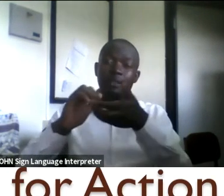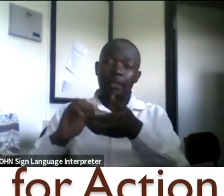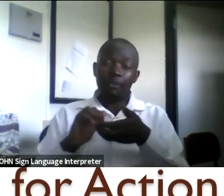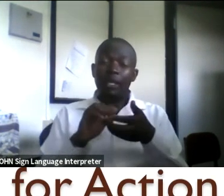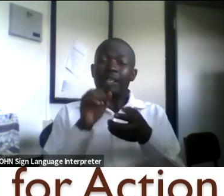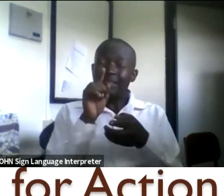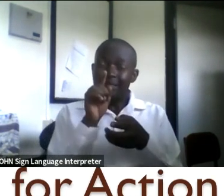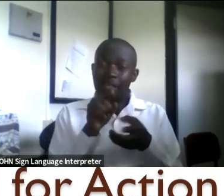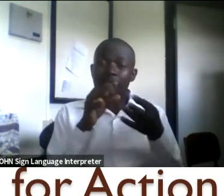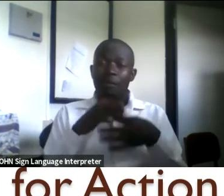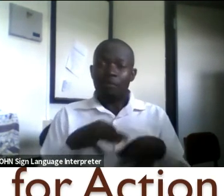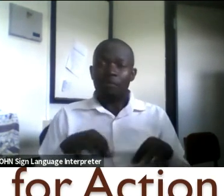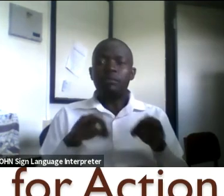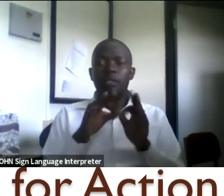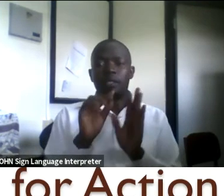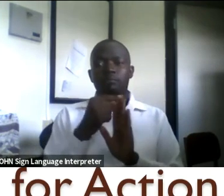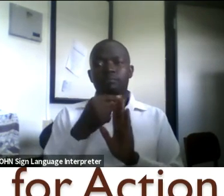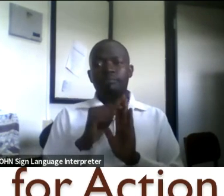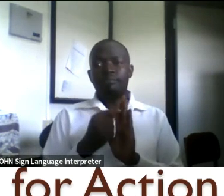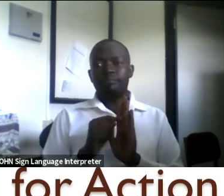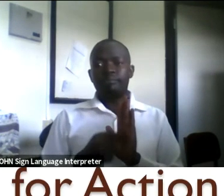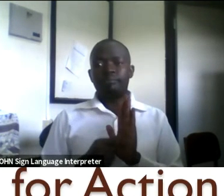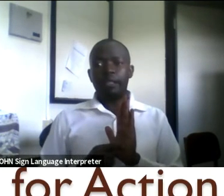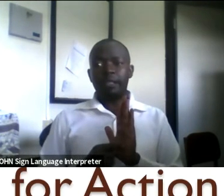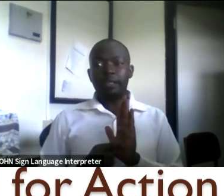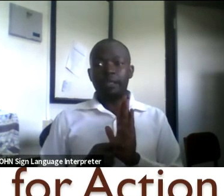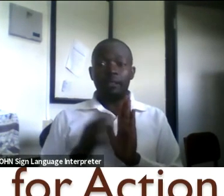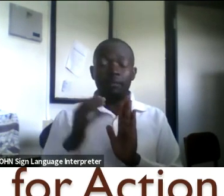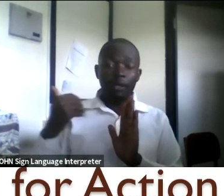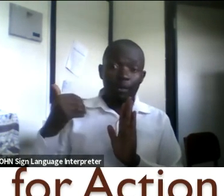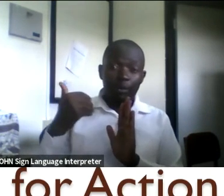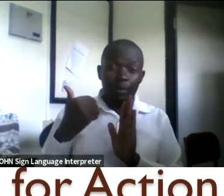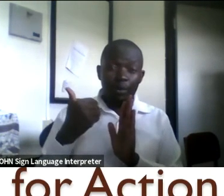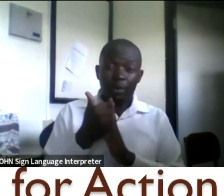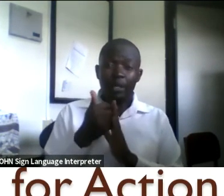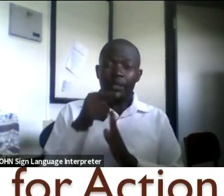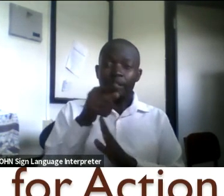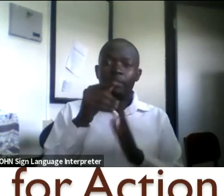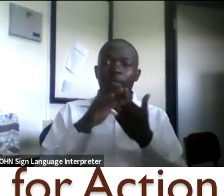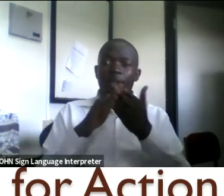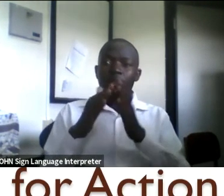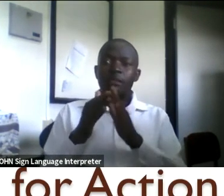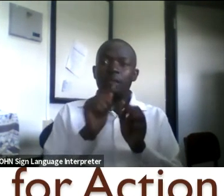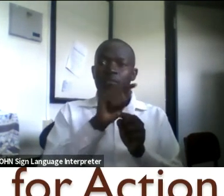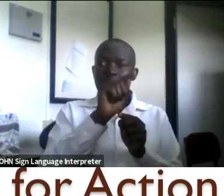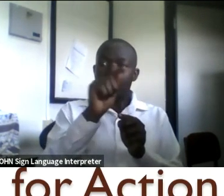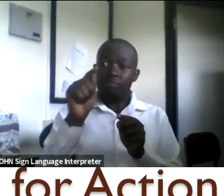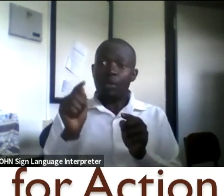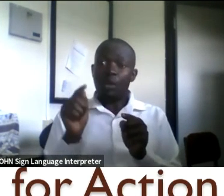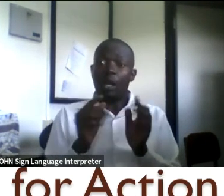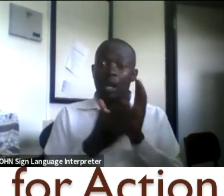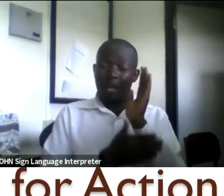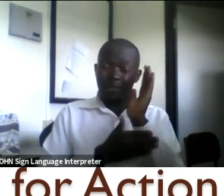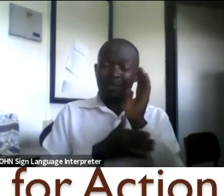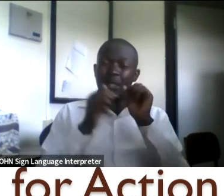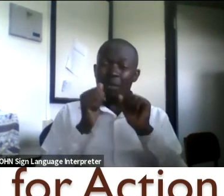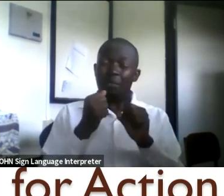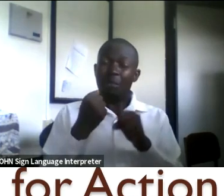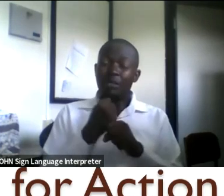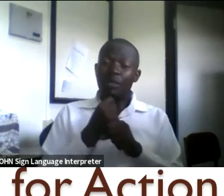The 2030 call for action says that all the countries will have to do if they have to